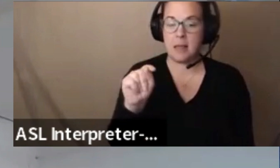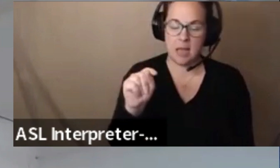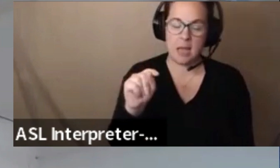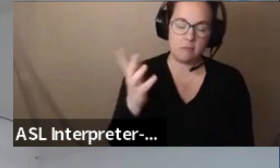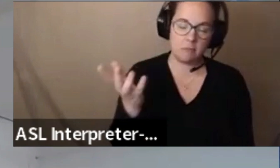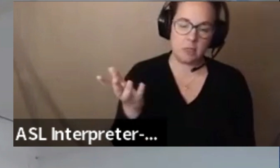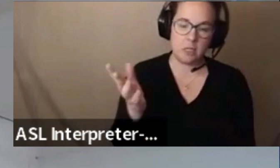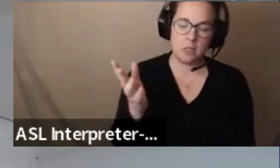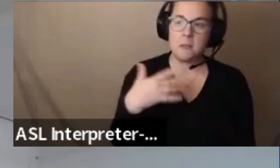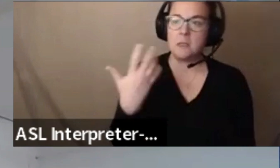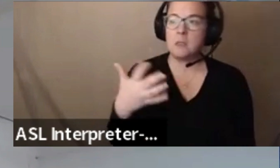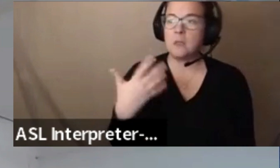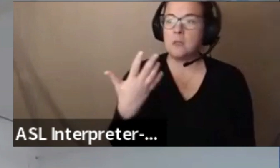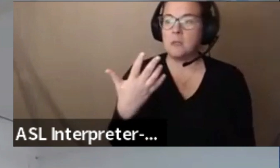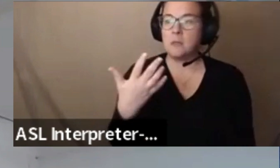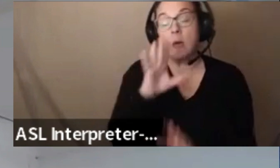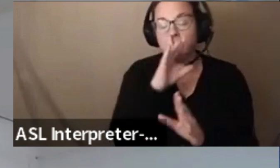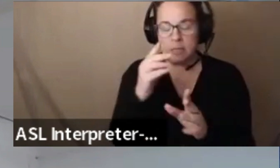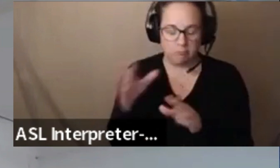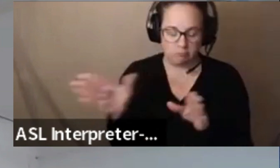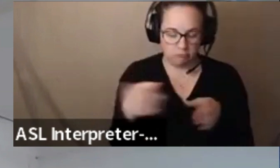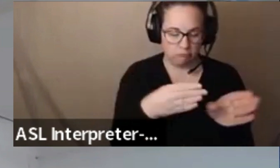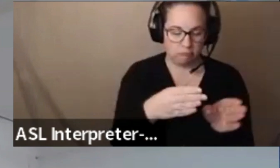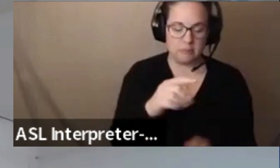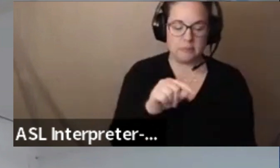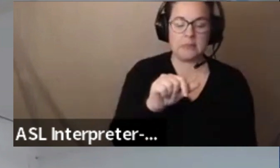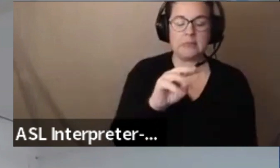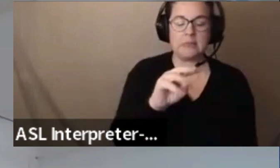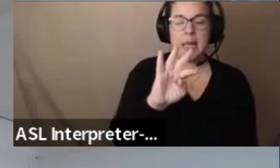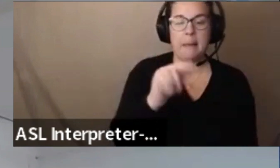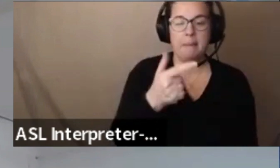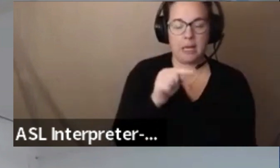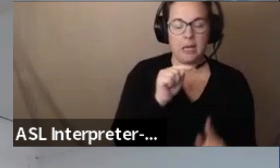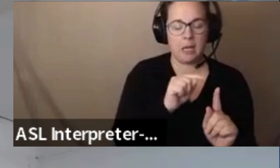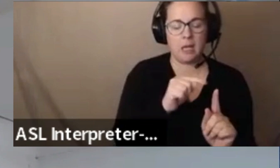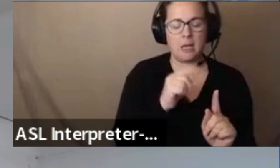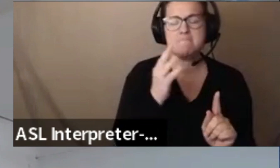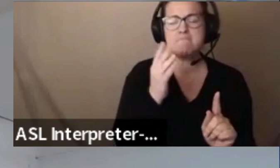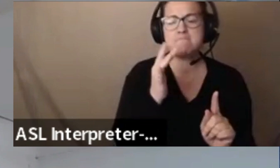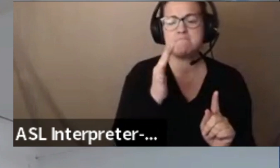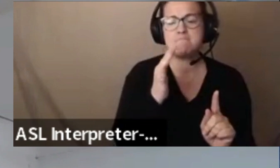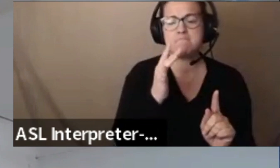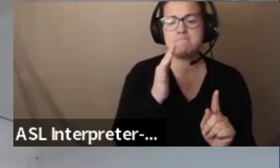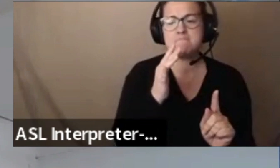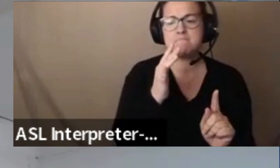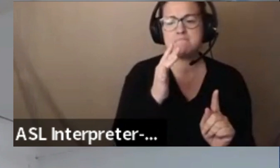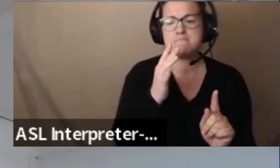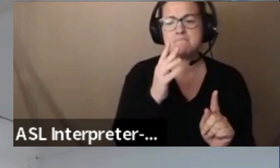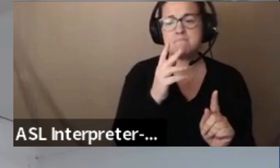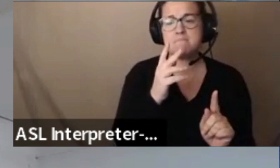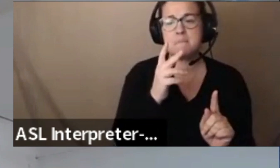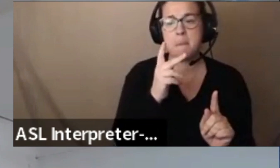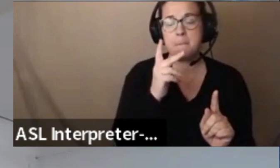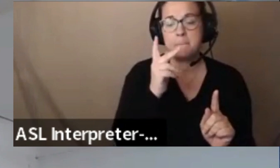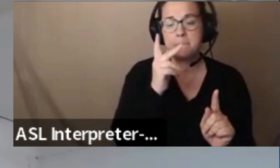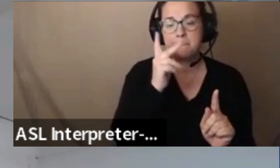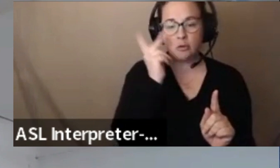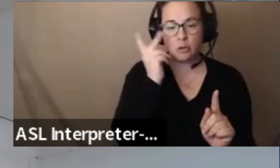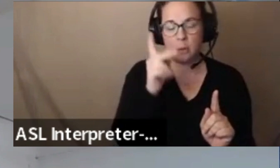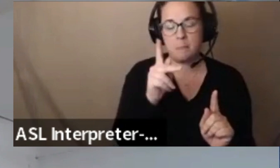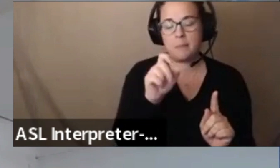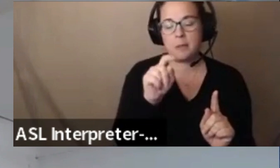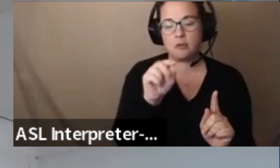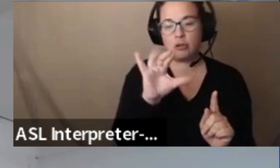in Taming of the Shrew, Petruchio he is challenged to. It's not just